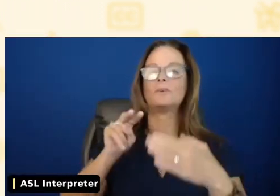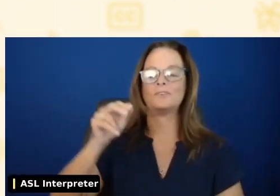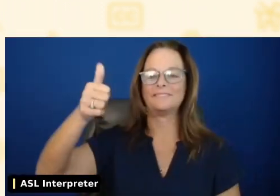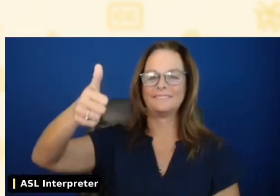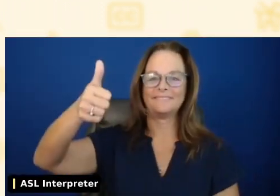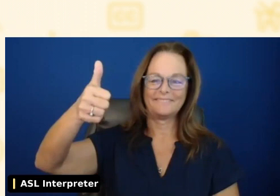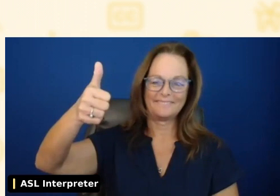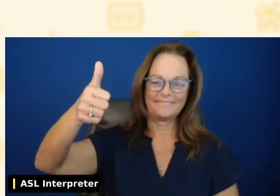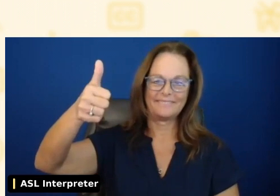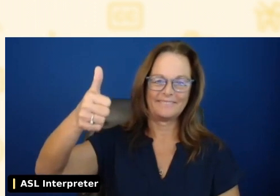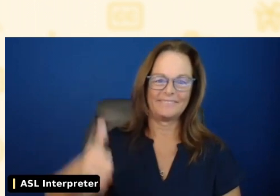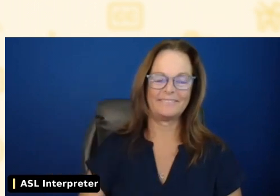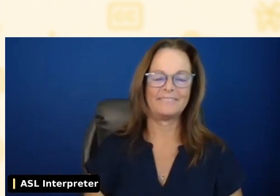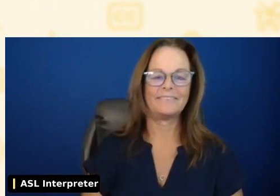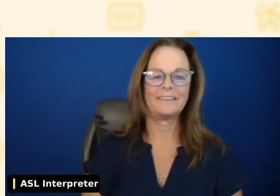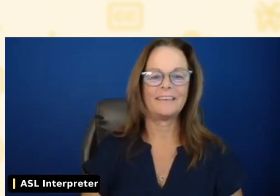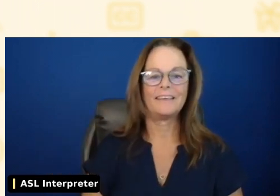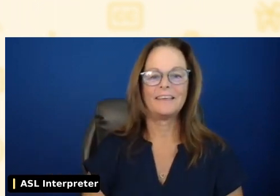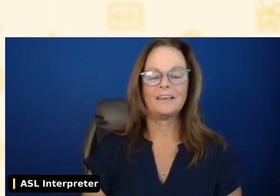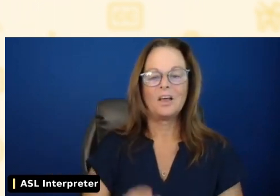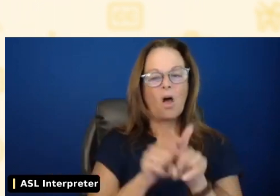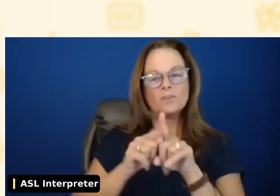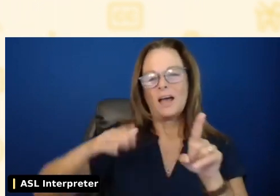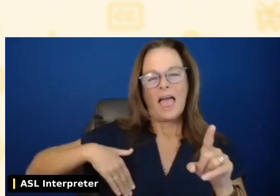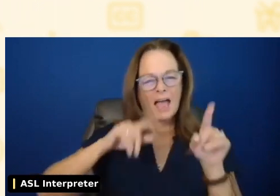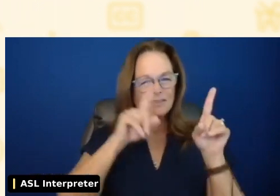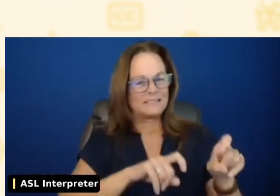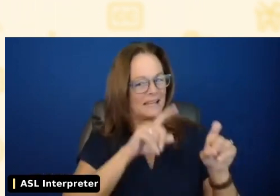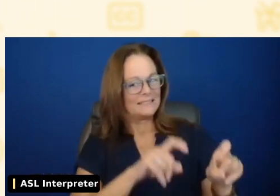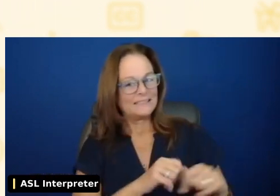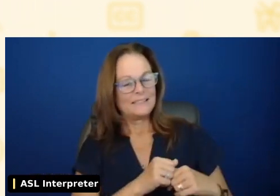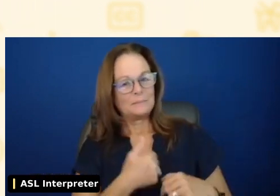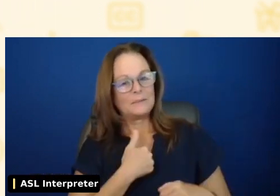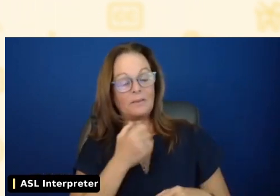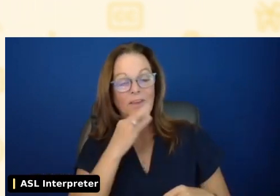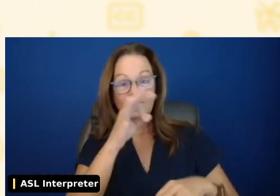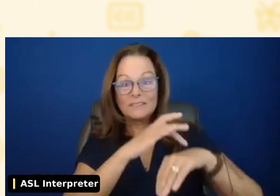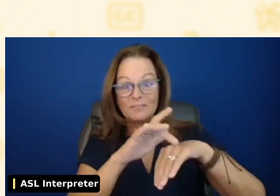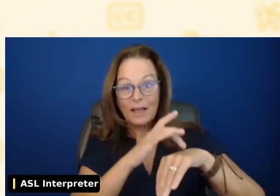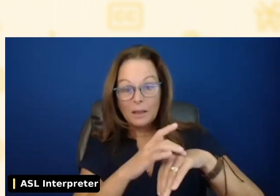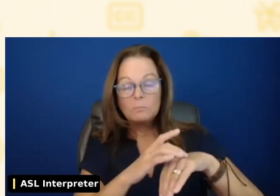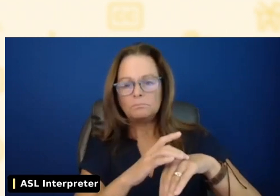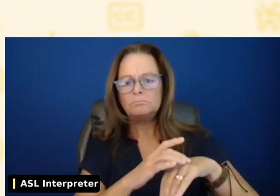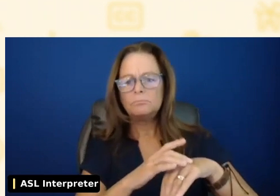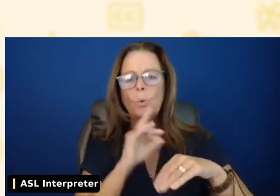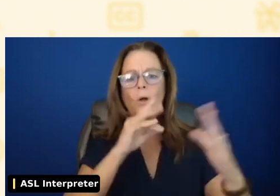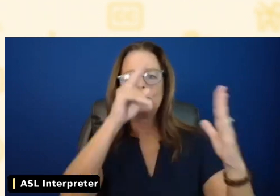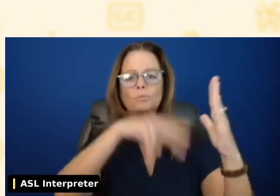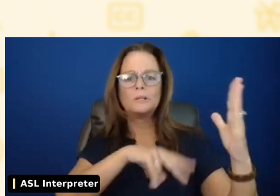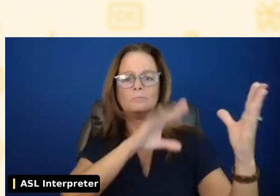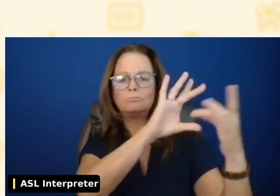Okay. I actually haven't tested this, but I think if it's available, it will read it.